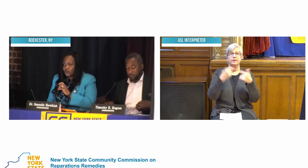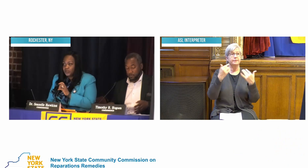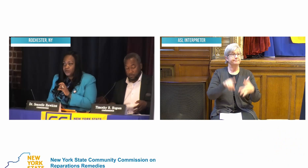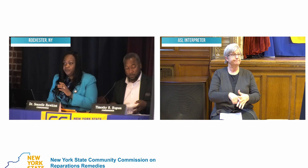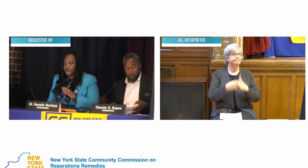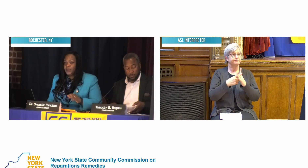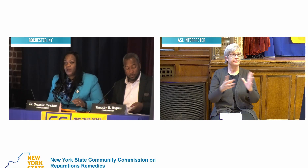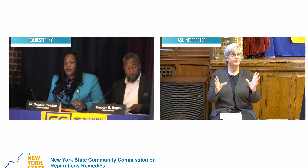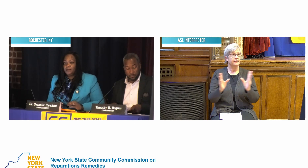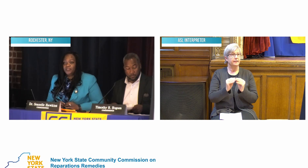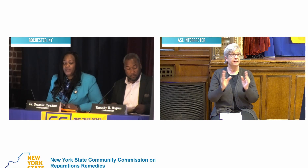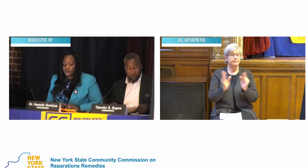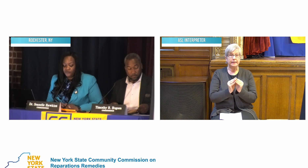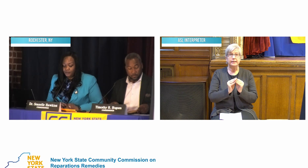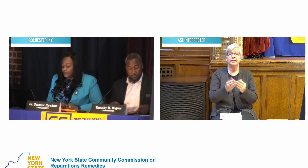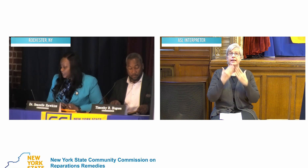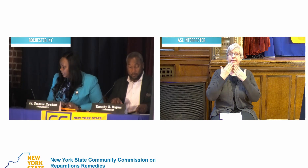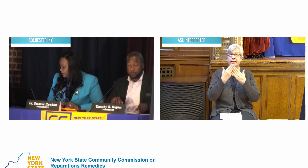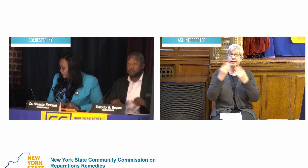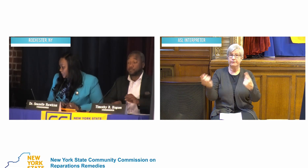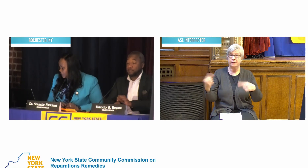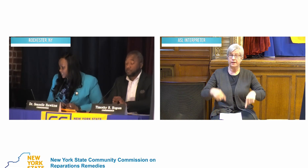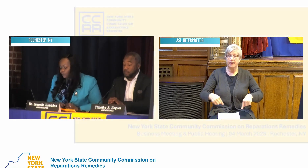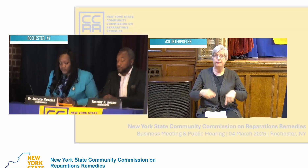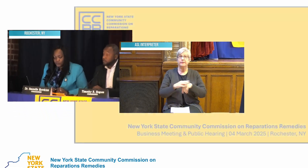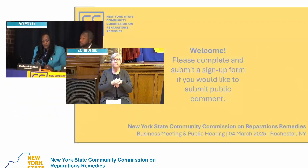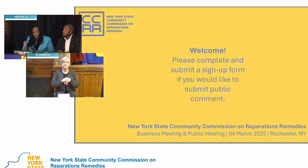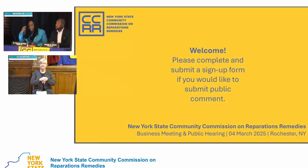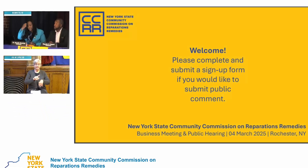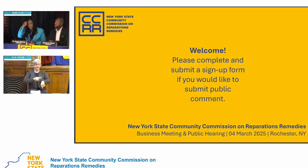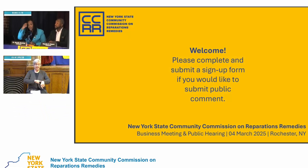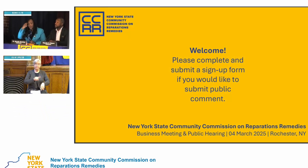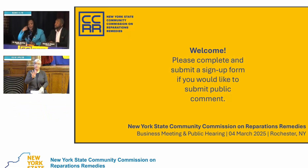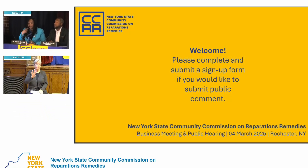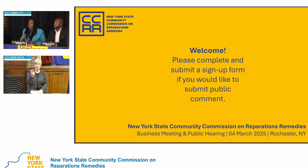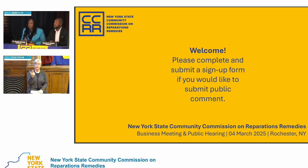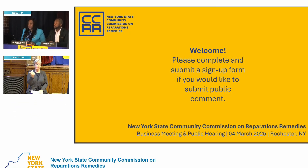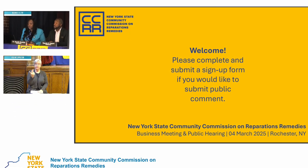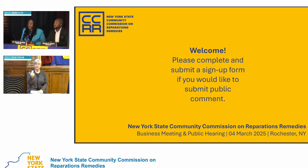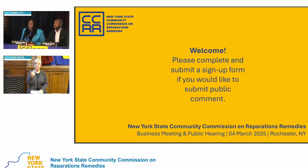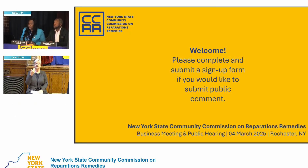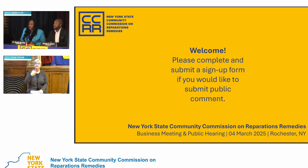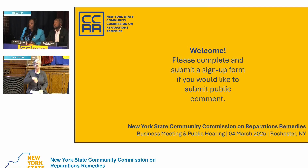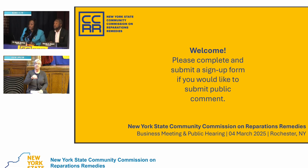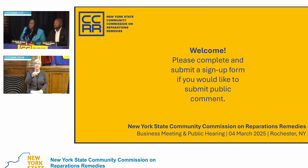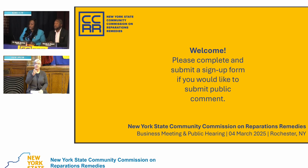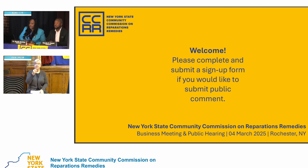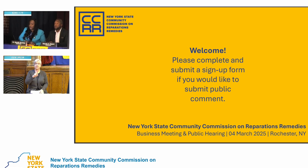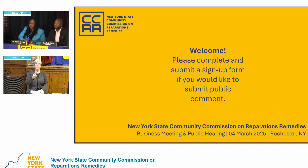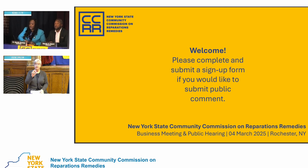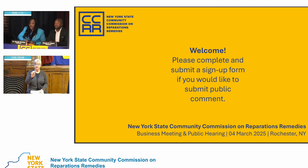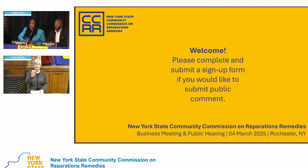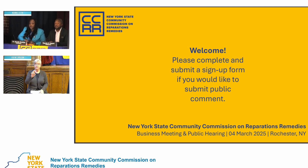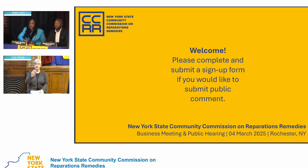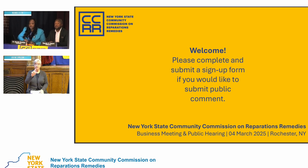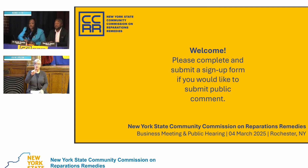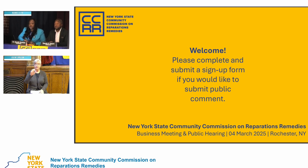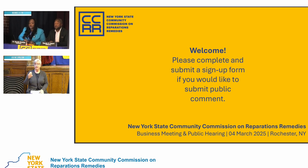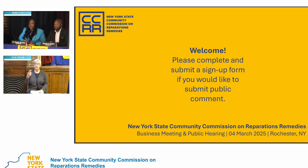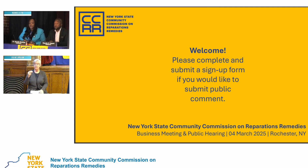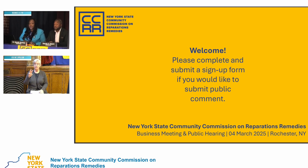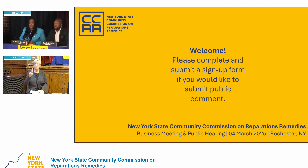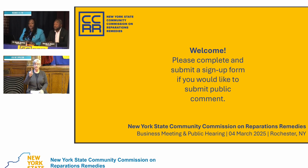to order. Thank you for being here. It is 4:13. I am Dr. Charnel Hawkins, and I have the honor